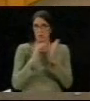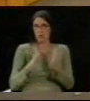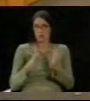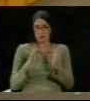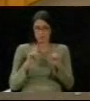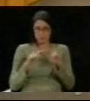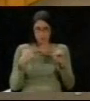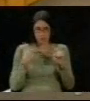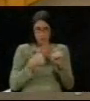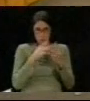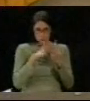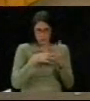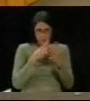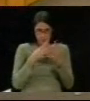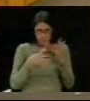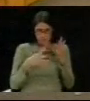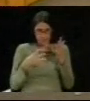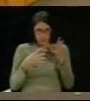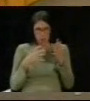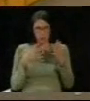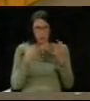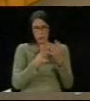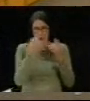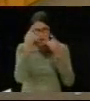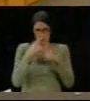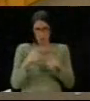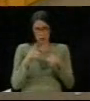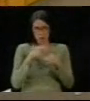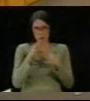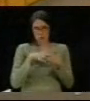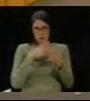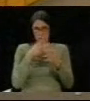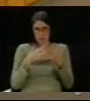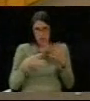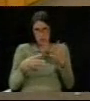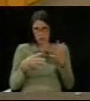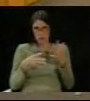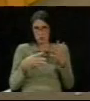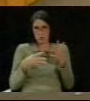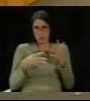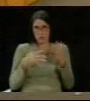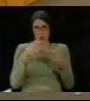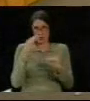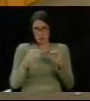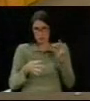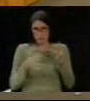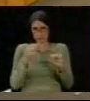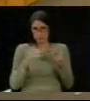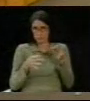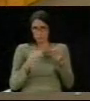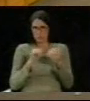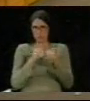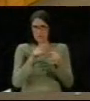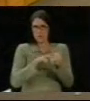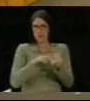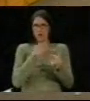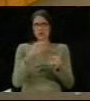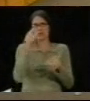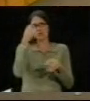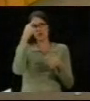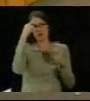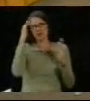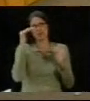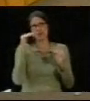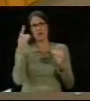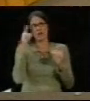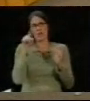to a scheduling of the proceedings, how long do you reasonably